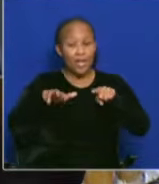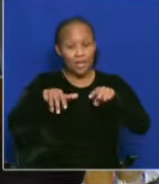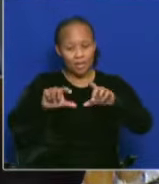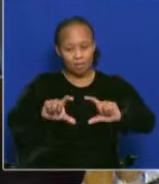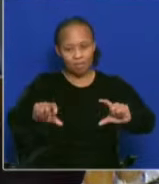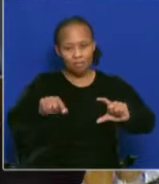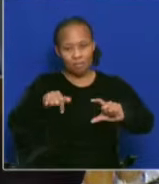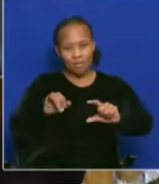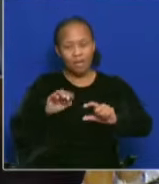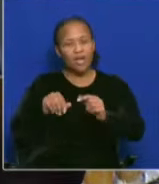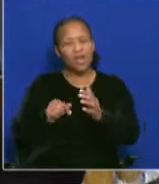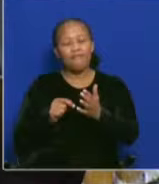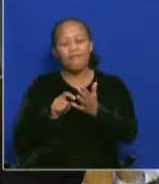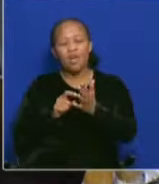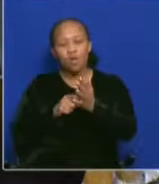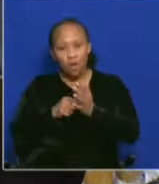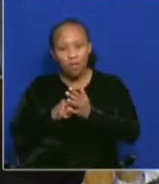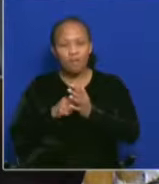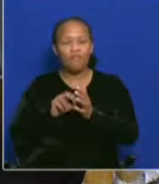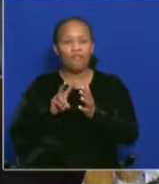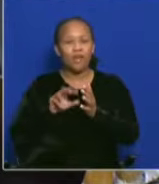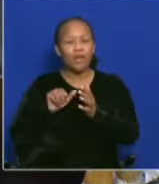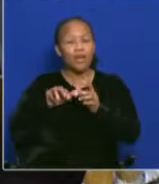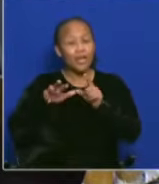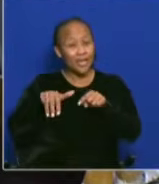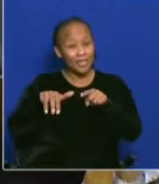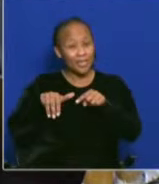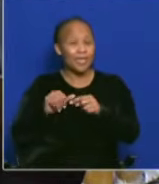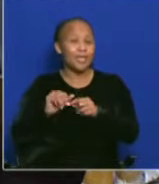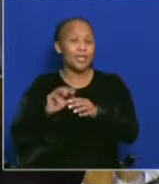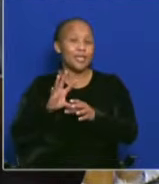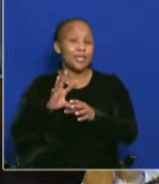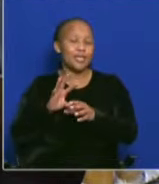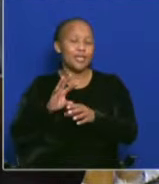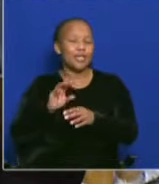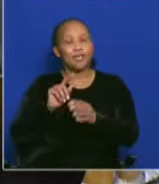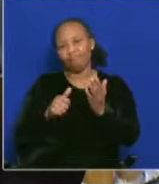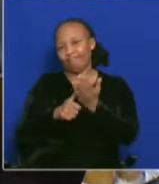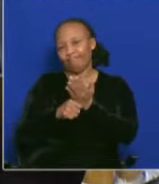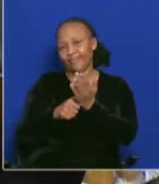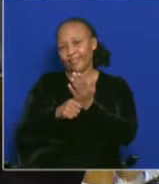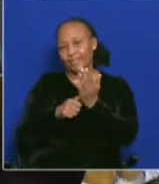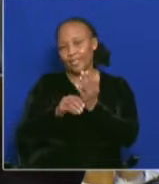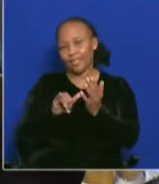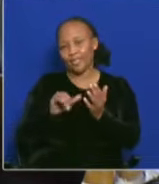tax, except as itemized below.